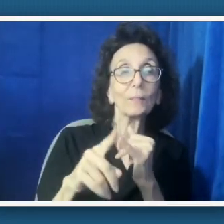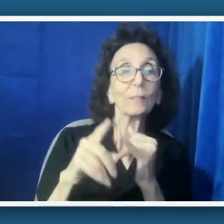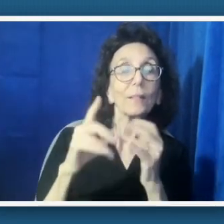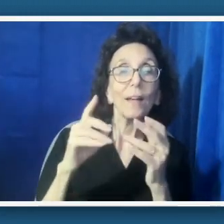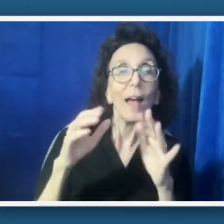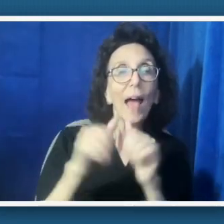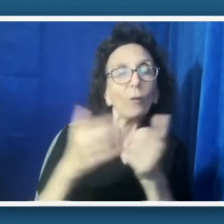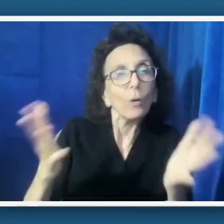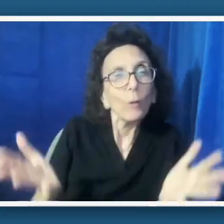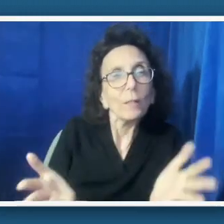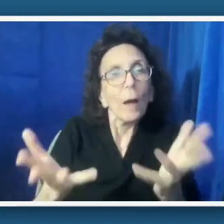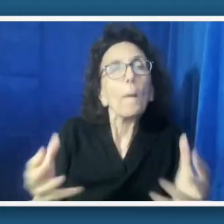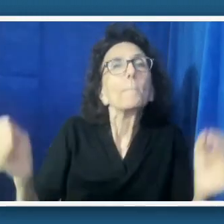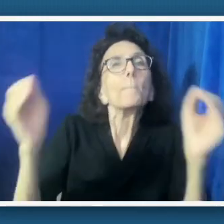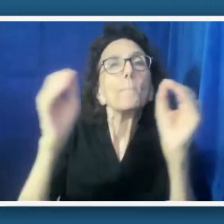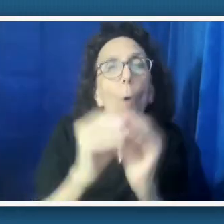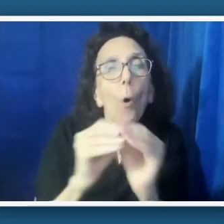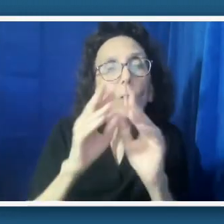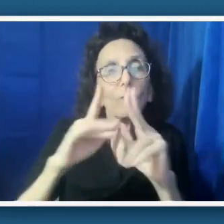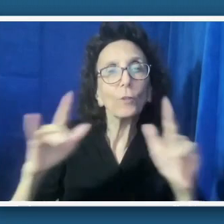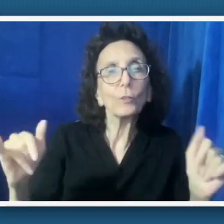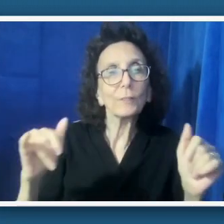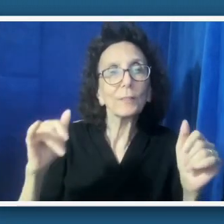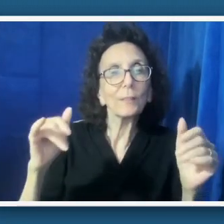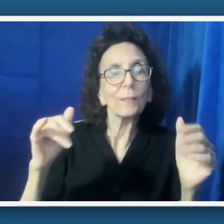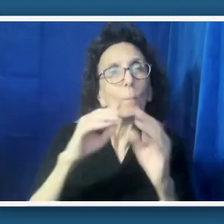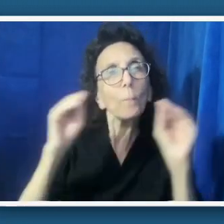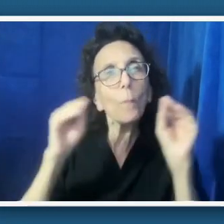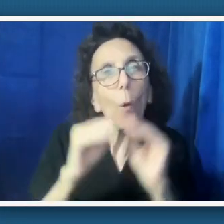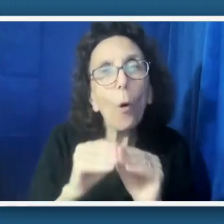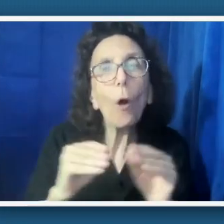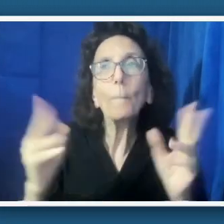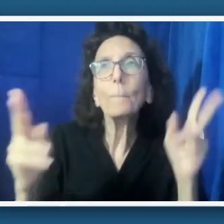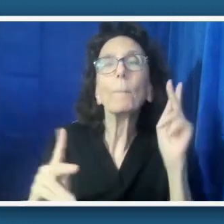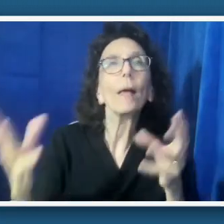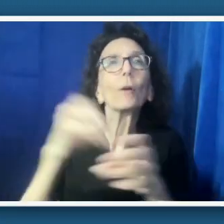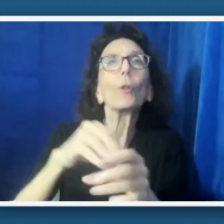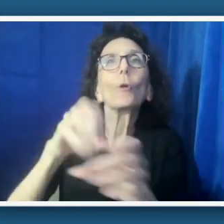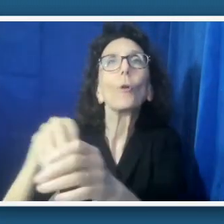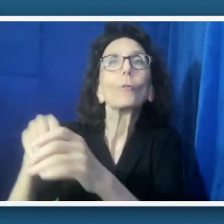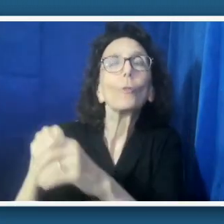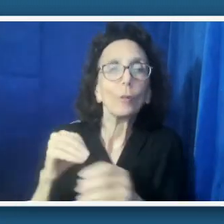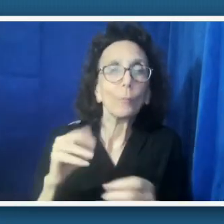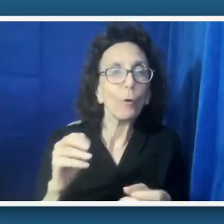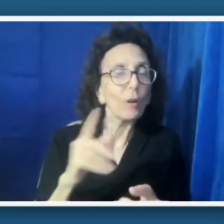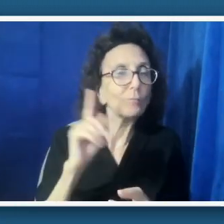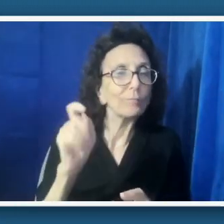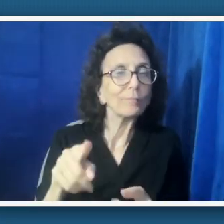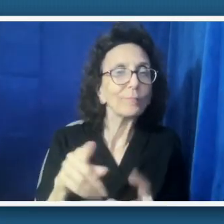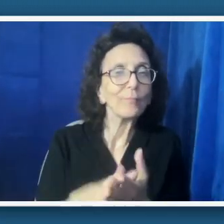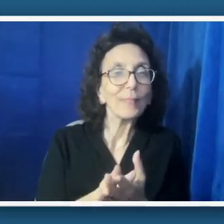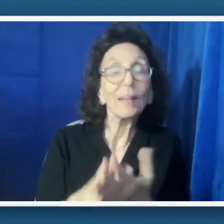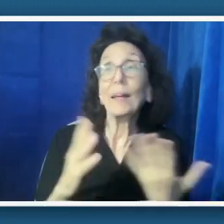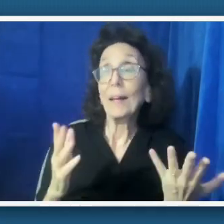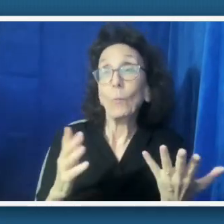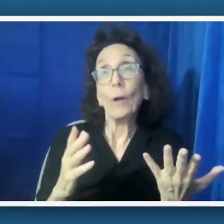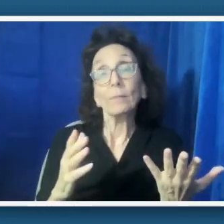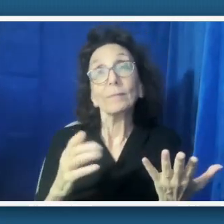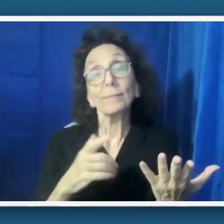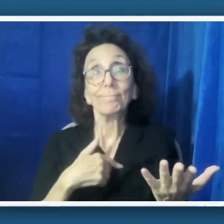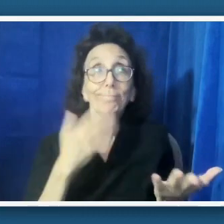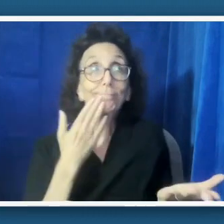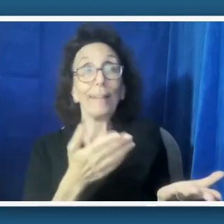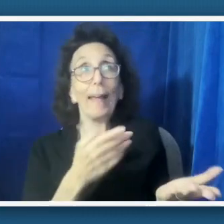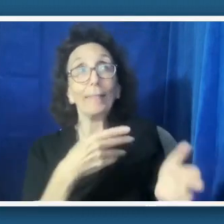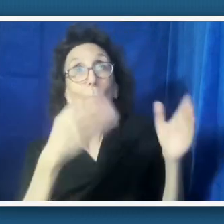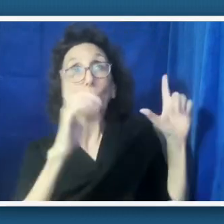or inclusion in these murals? And I think that's a great question. If I may, Maureen, unfortunately, these are historic murals and the Postal